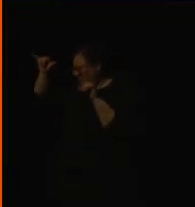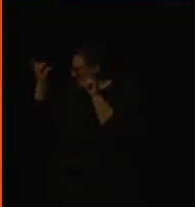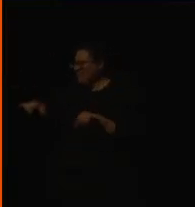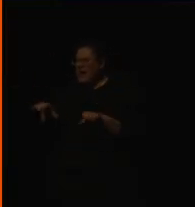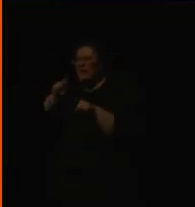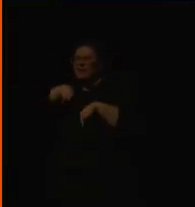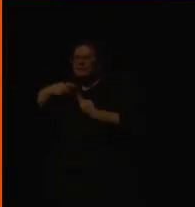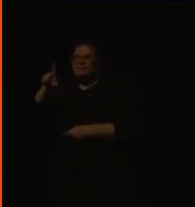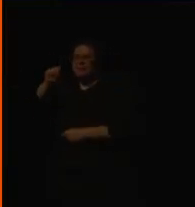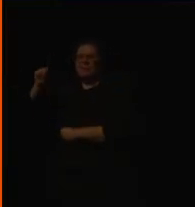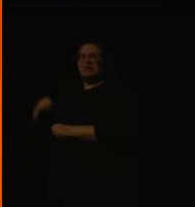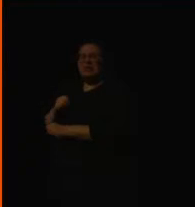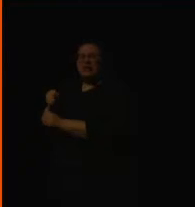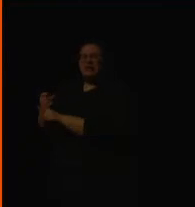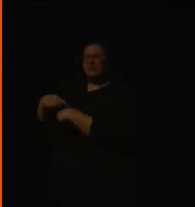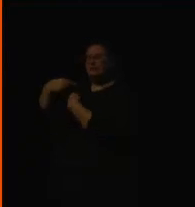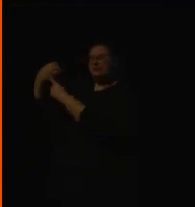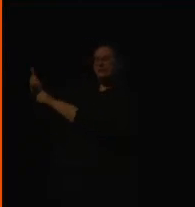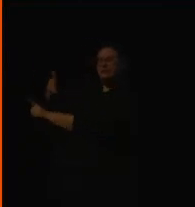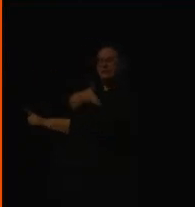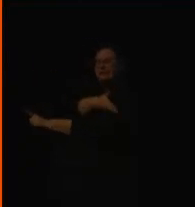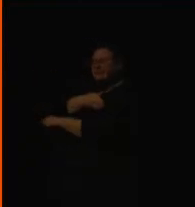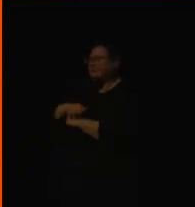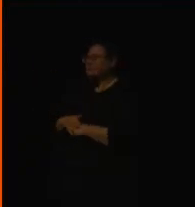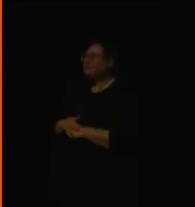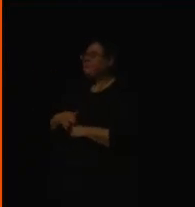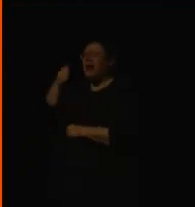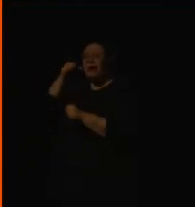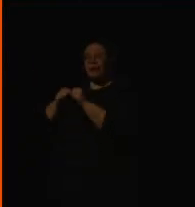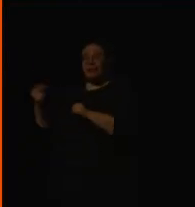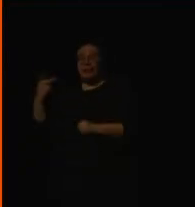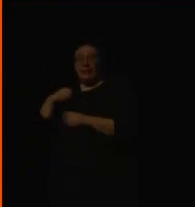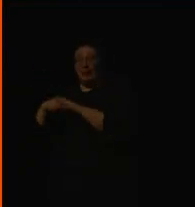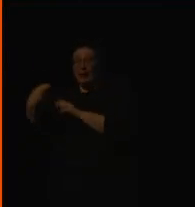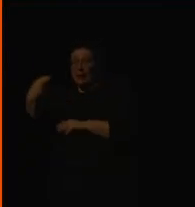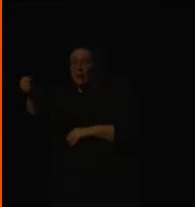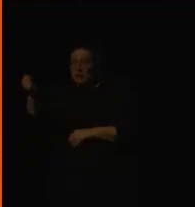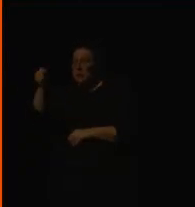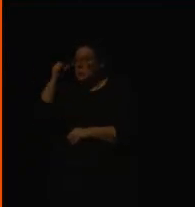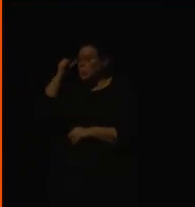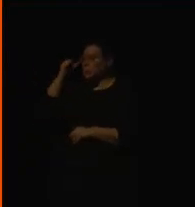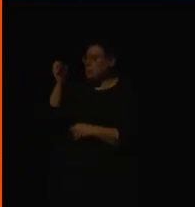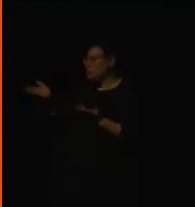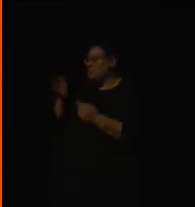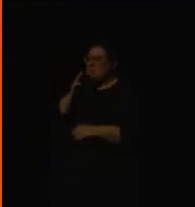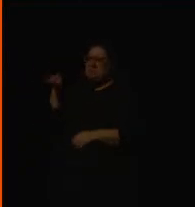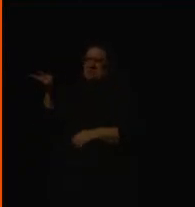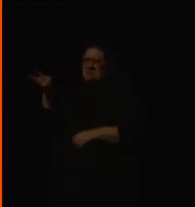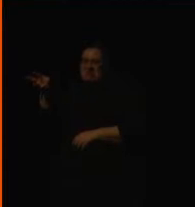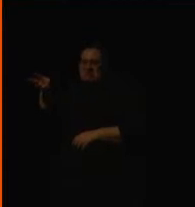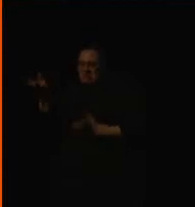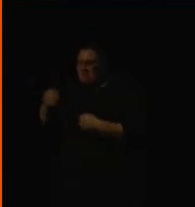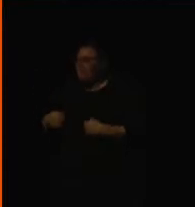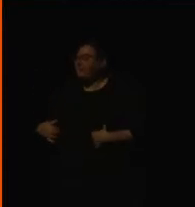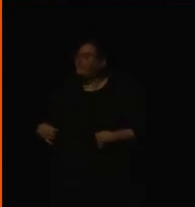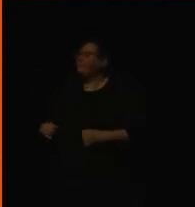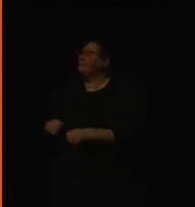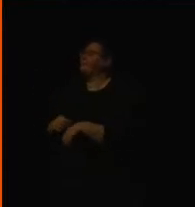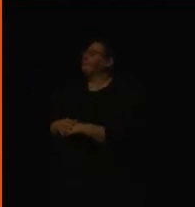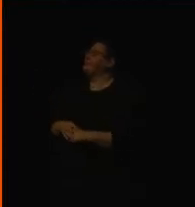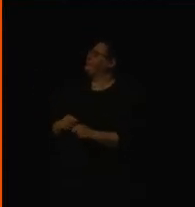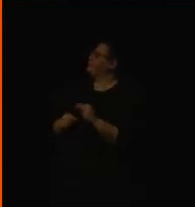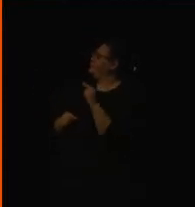already. I remember being in high school, maybe 16 years old, and I was watching